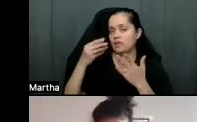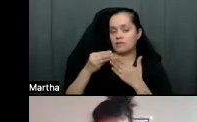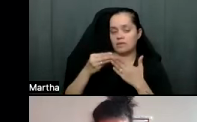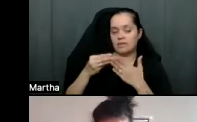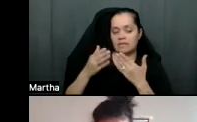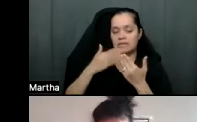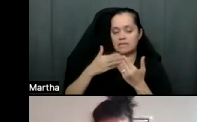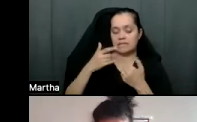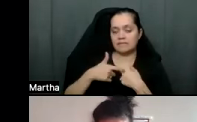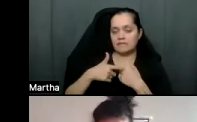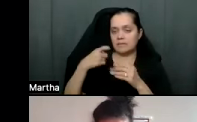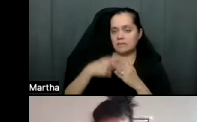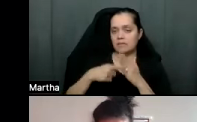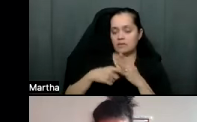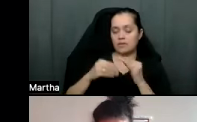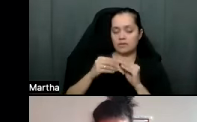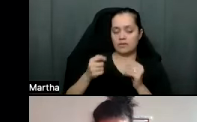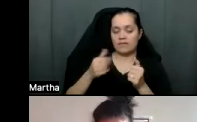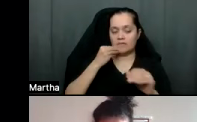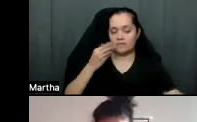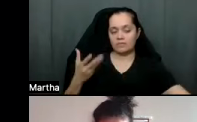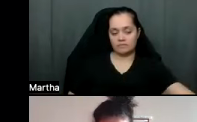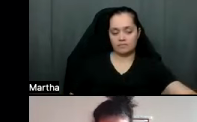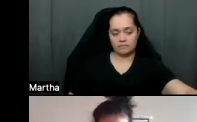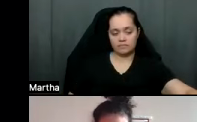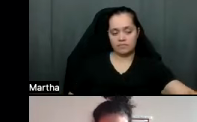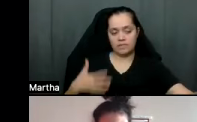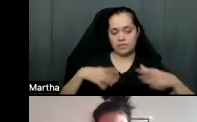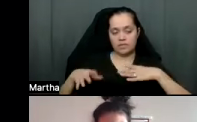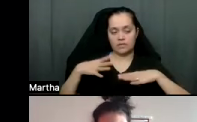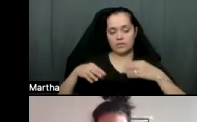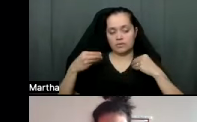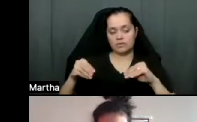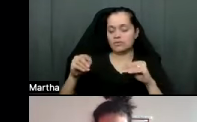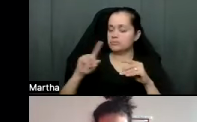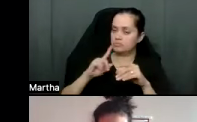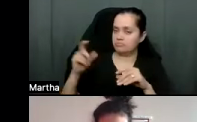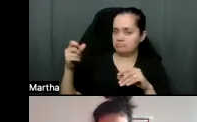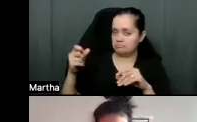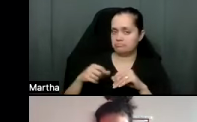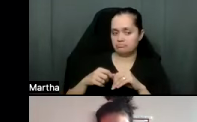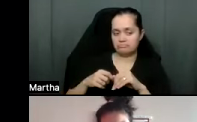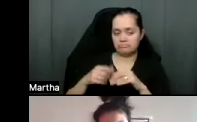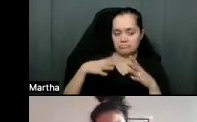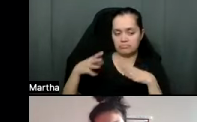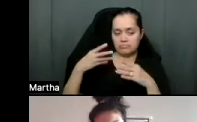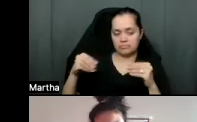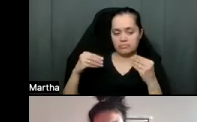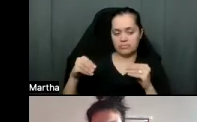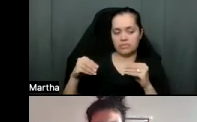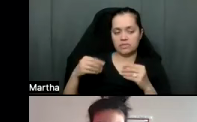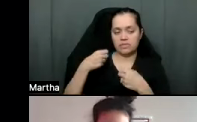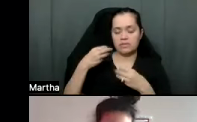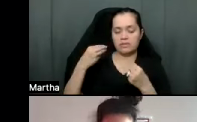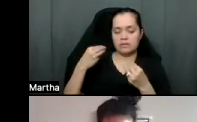efficiency of time and cost with fast food. Clothing stores? Sure. Clothing stores that market